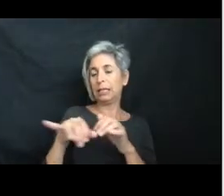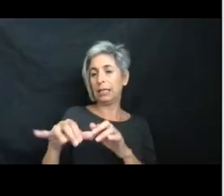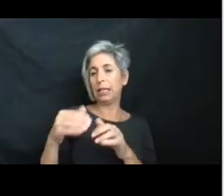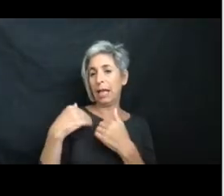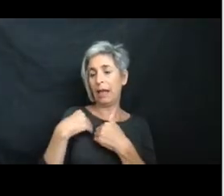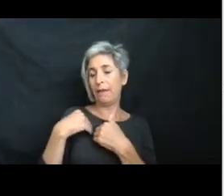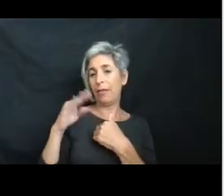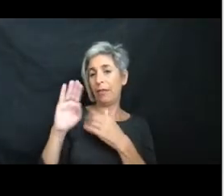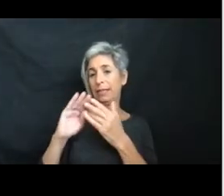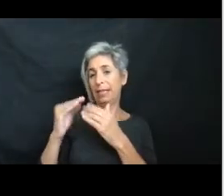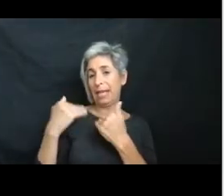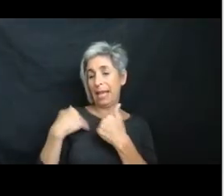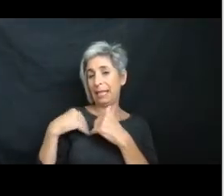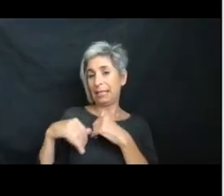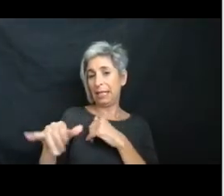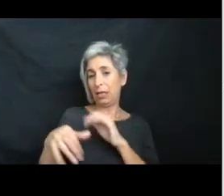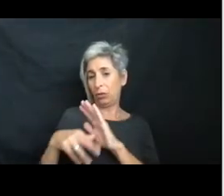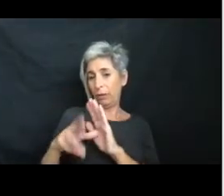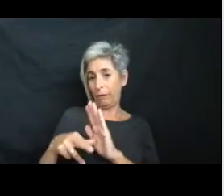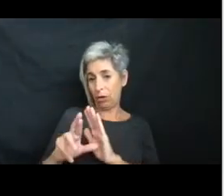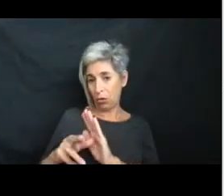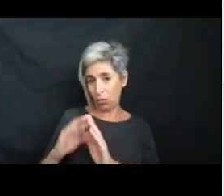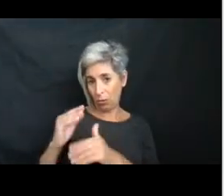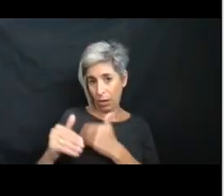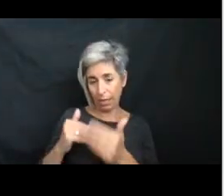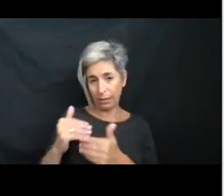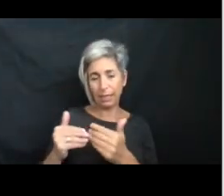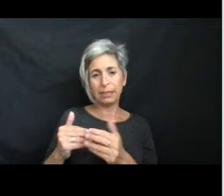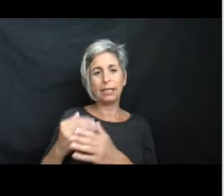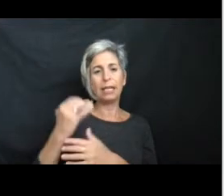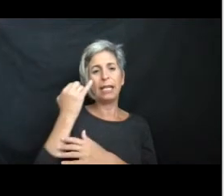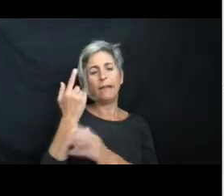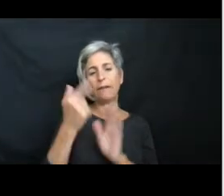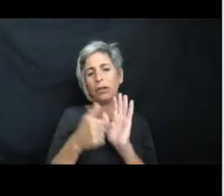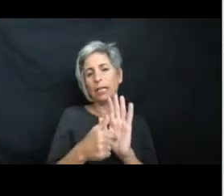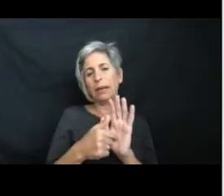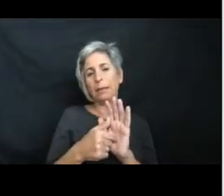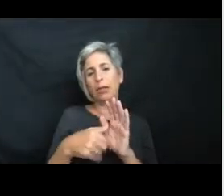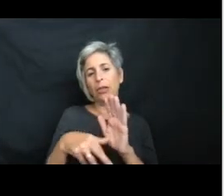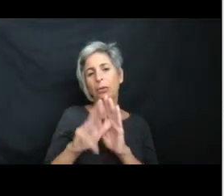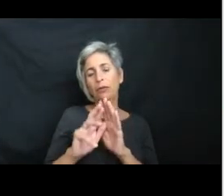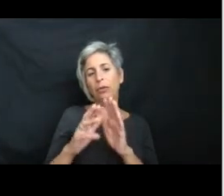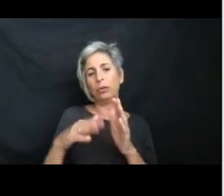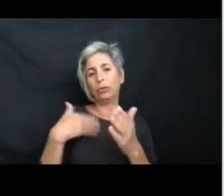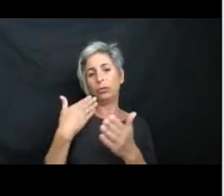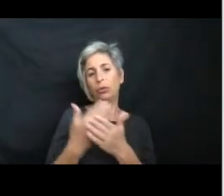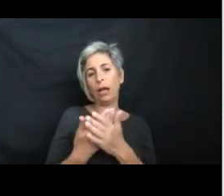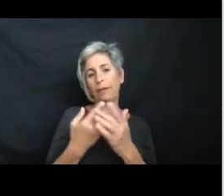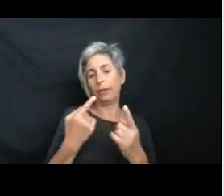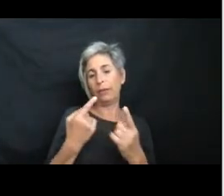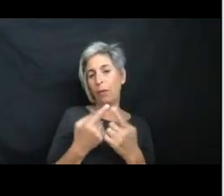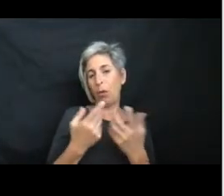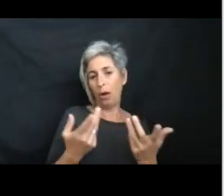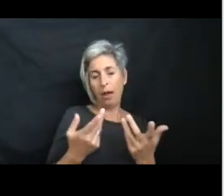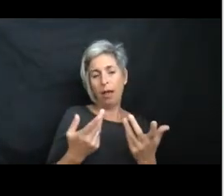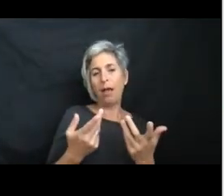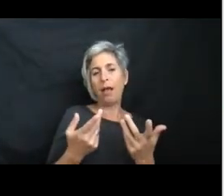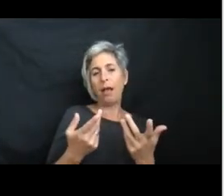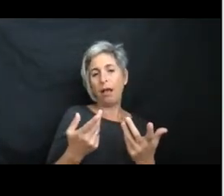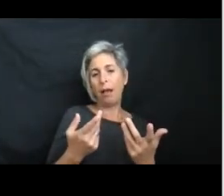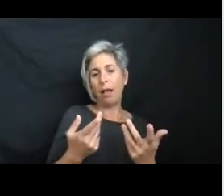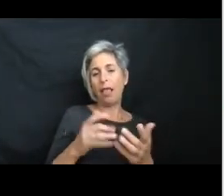It's going through all the review. And let's say the review has reached a point where